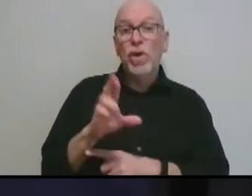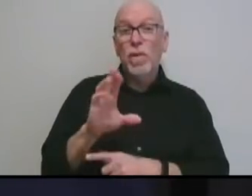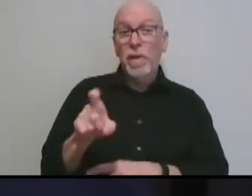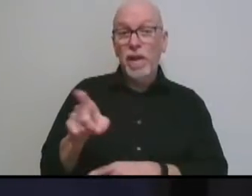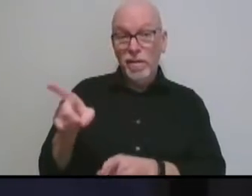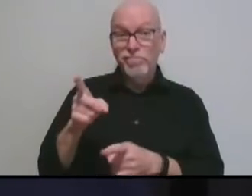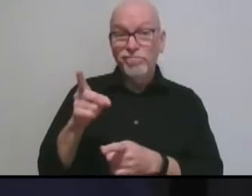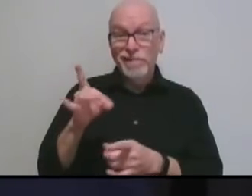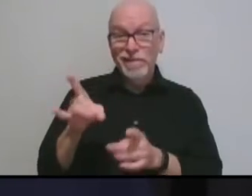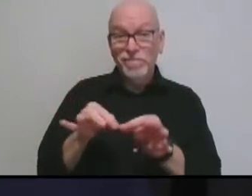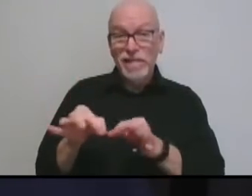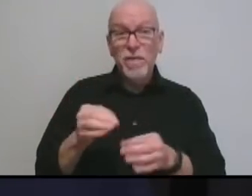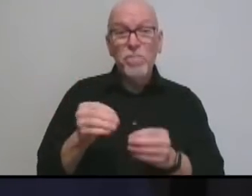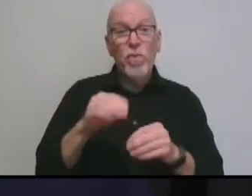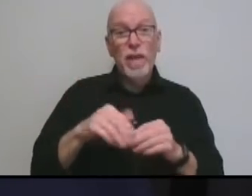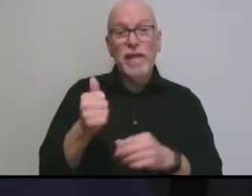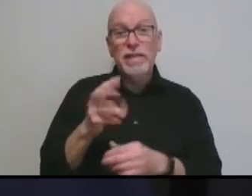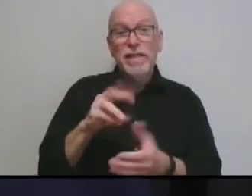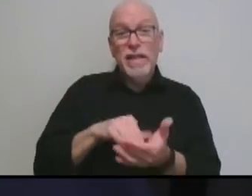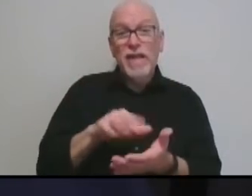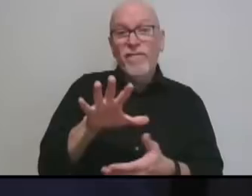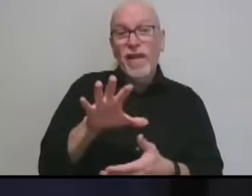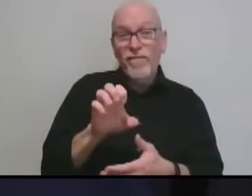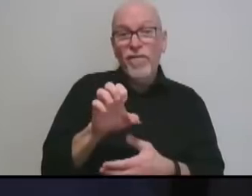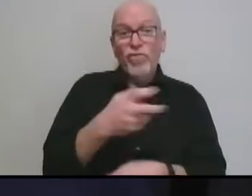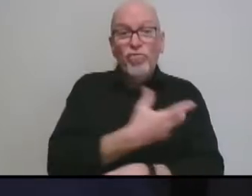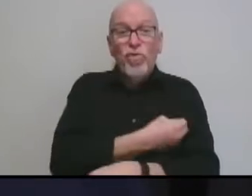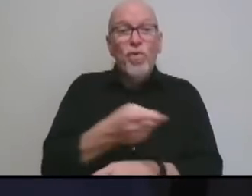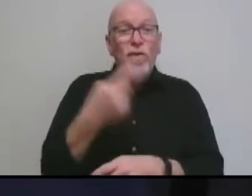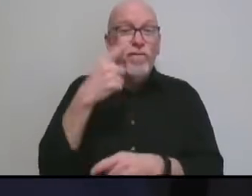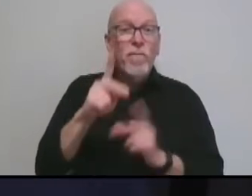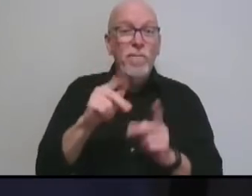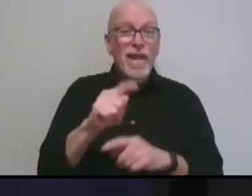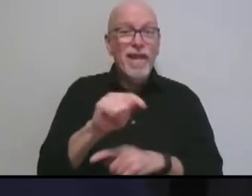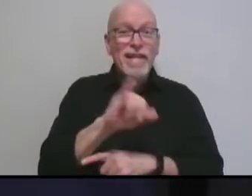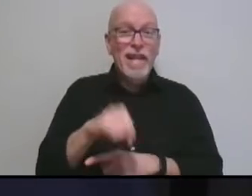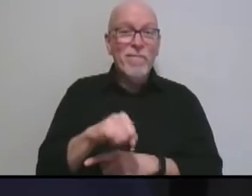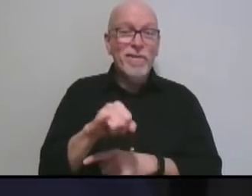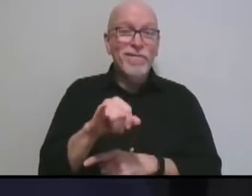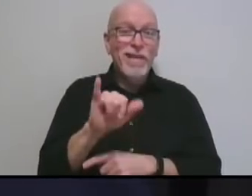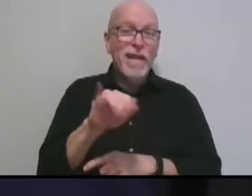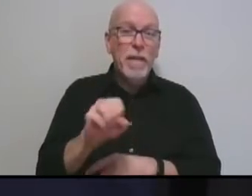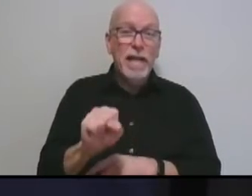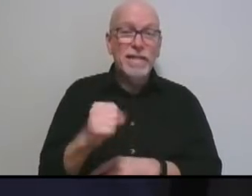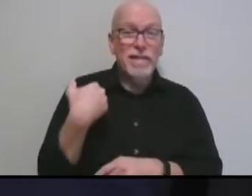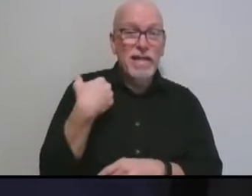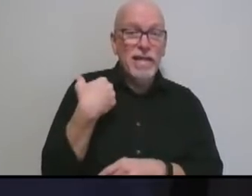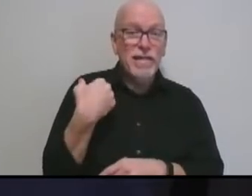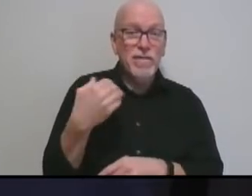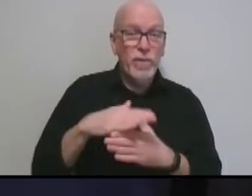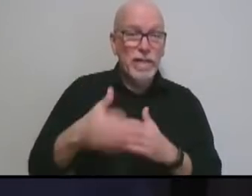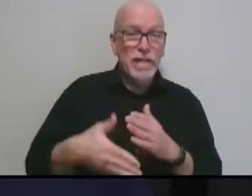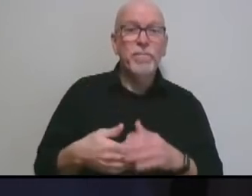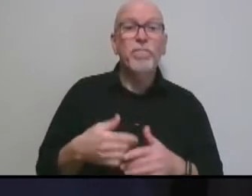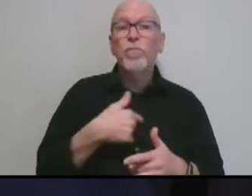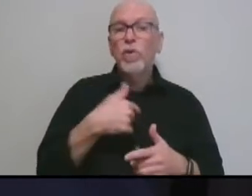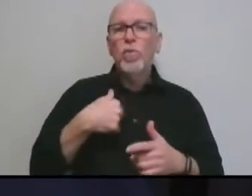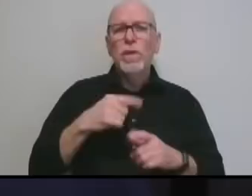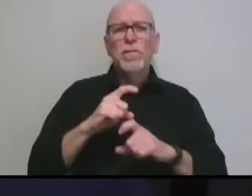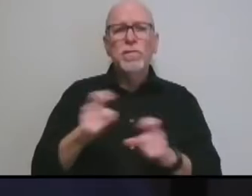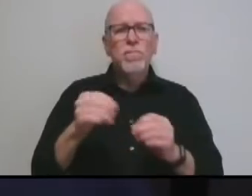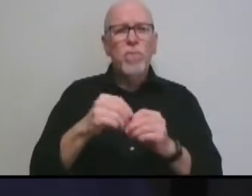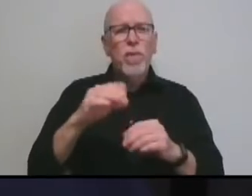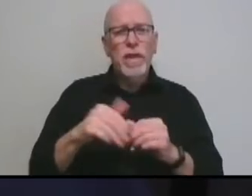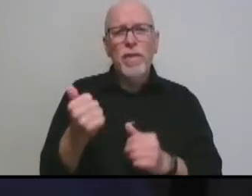than 16,500 of those doses were used to vaccinate people at the Indianapolis Motor Speedway last weekend. We have allocated more than